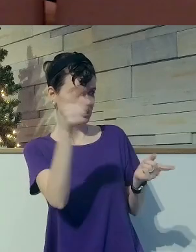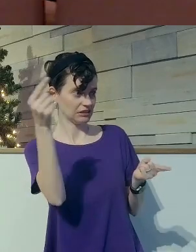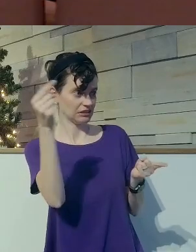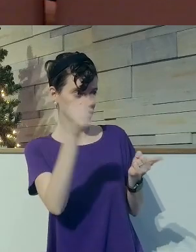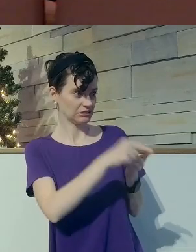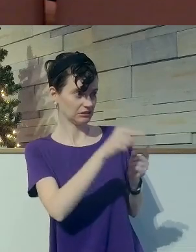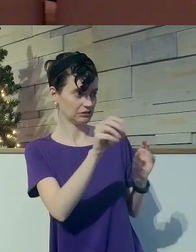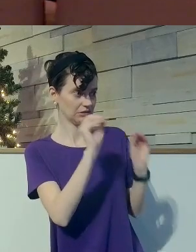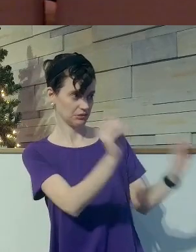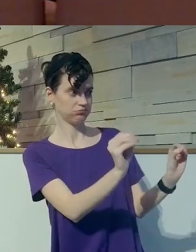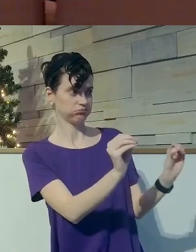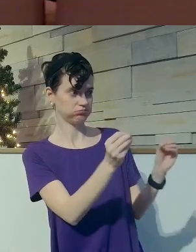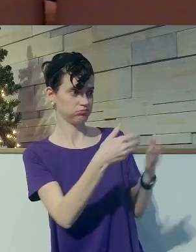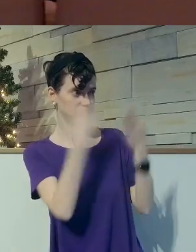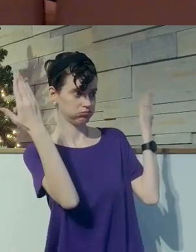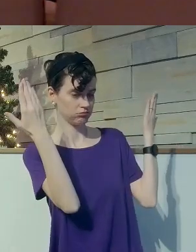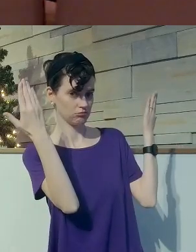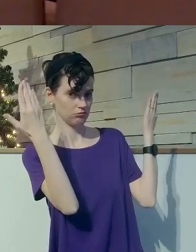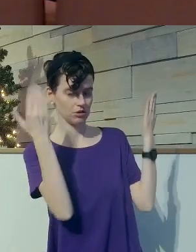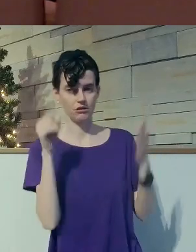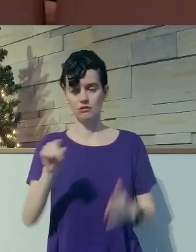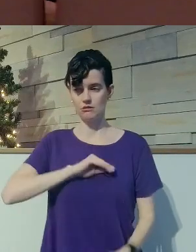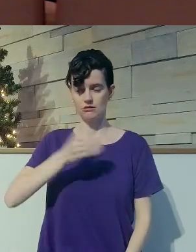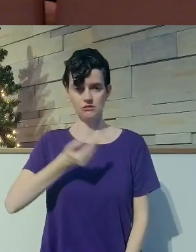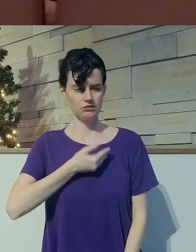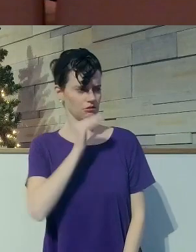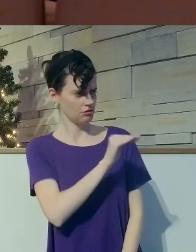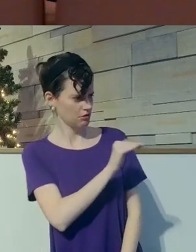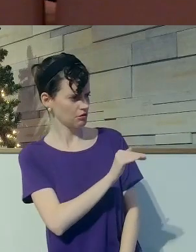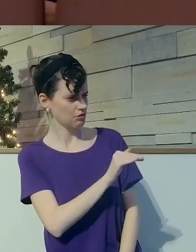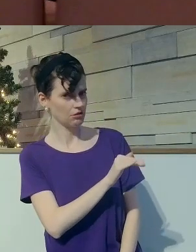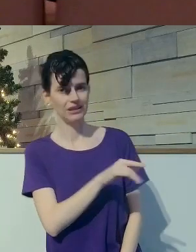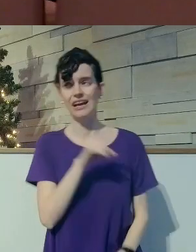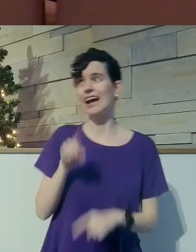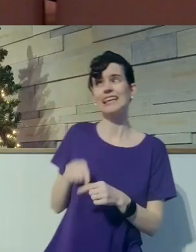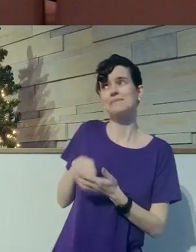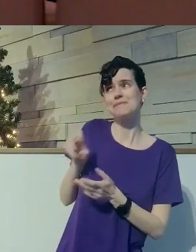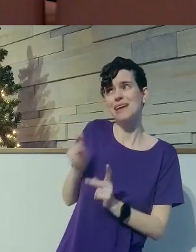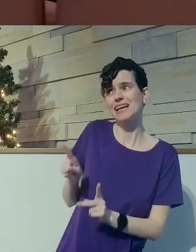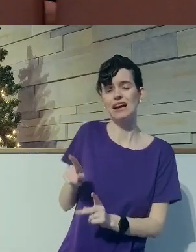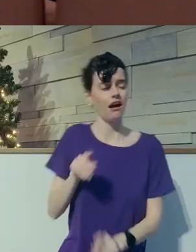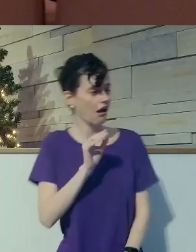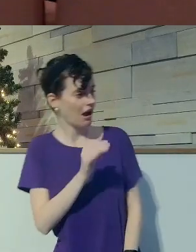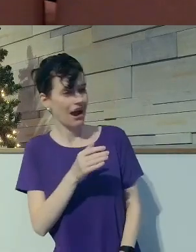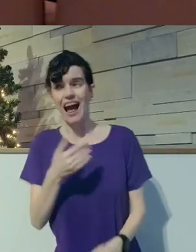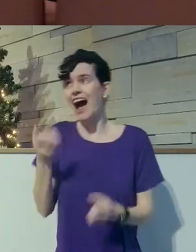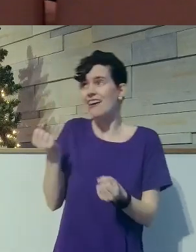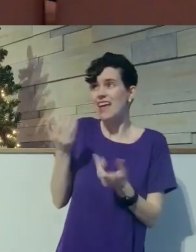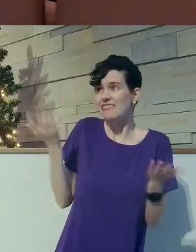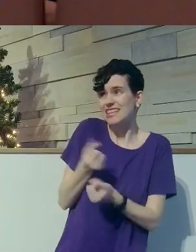right? It's vanished. And so Joseph's upset. He calls Tom. Tom can't pay this money back. Joseph, I've lost